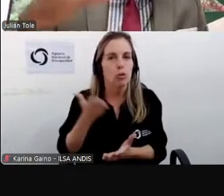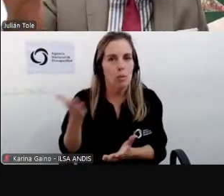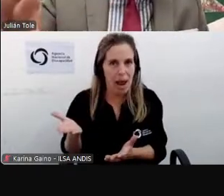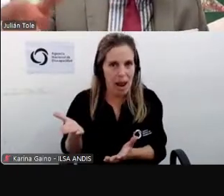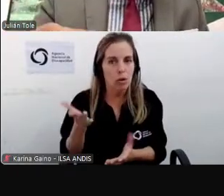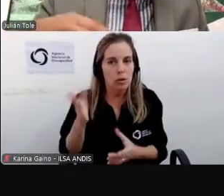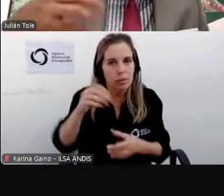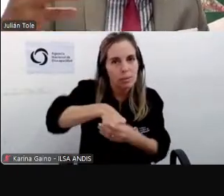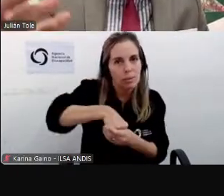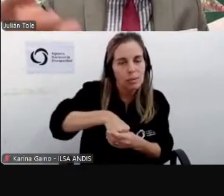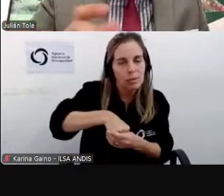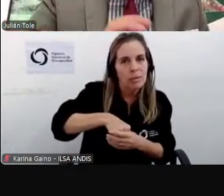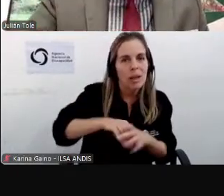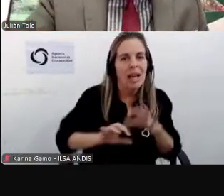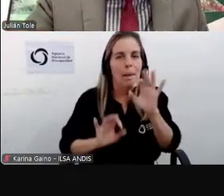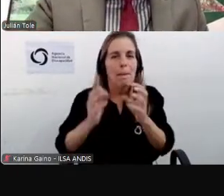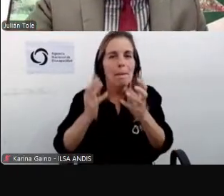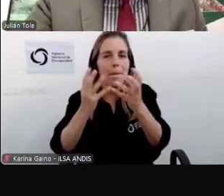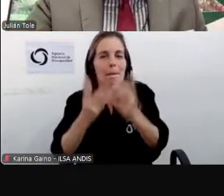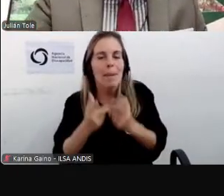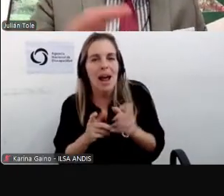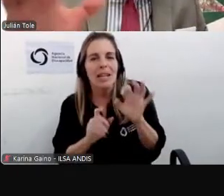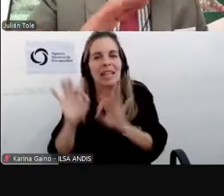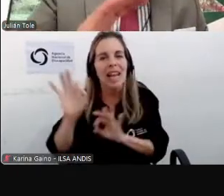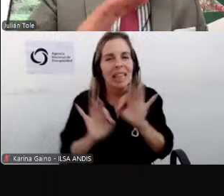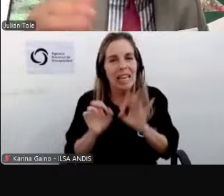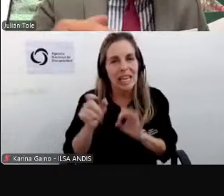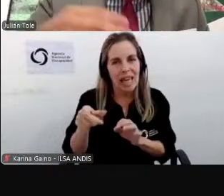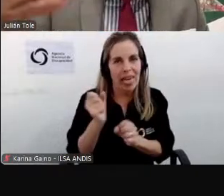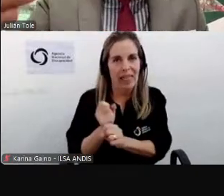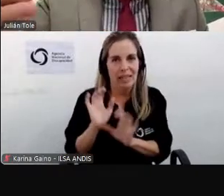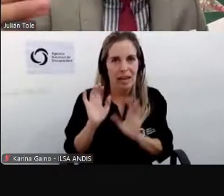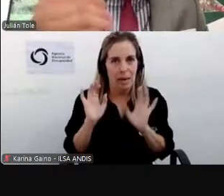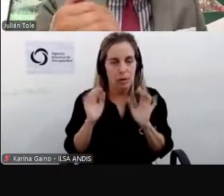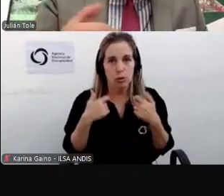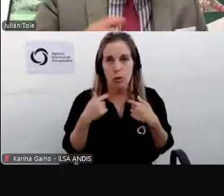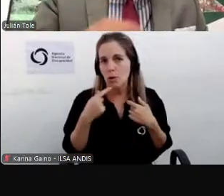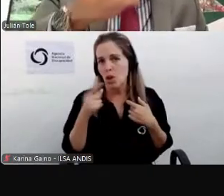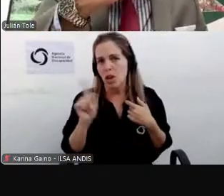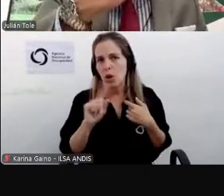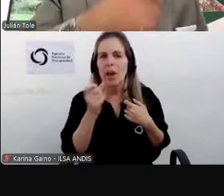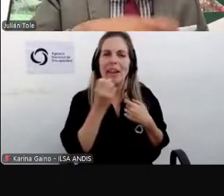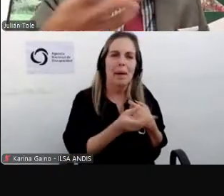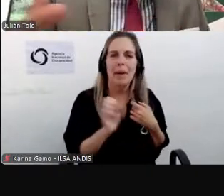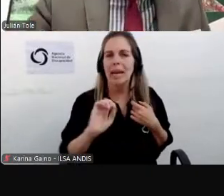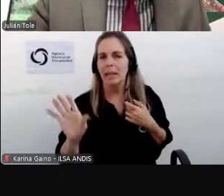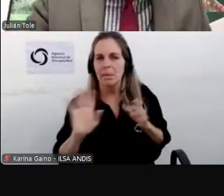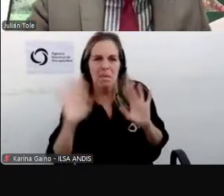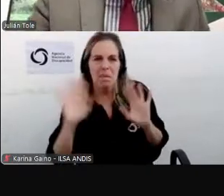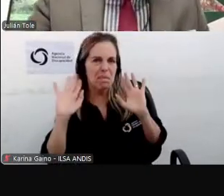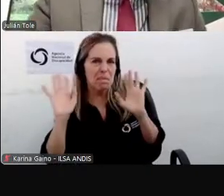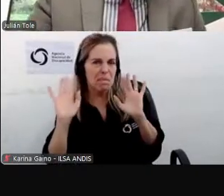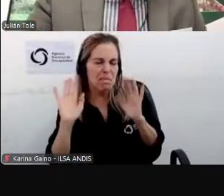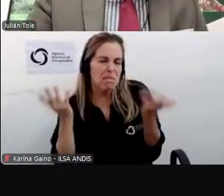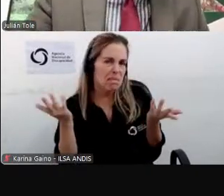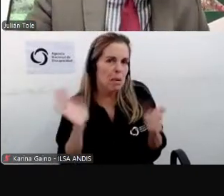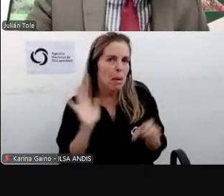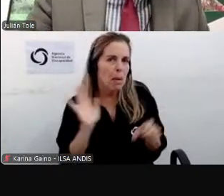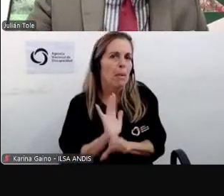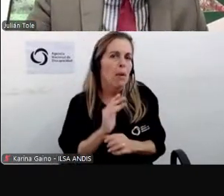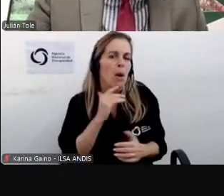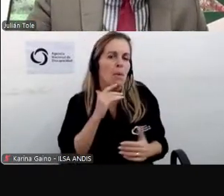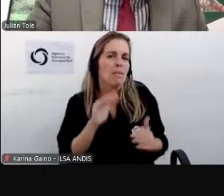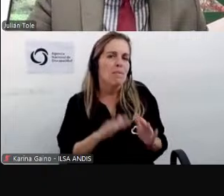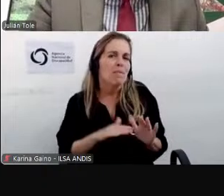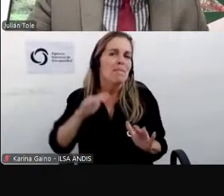a human rights policy and bringing into their sustainability or corporate strategies. I will not judge whether this is good or